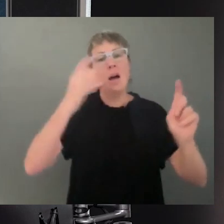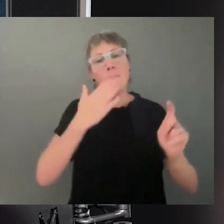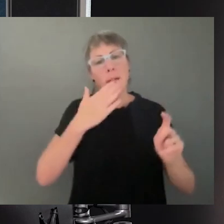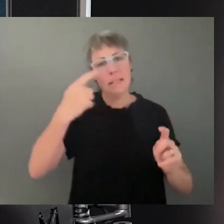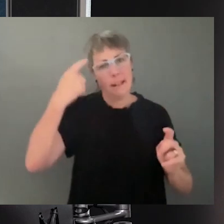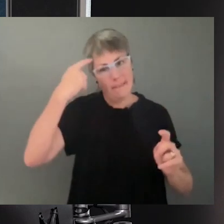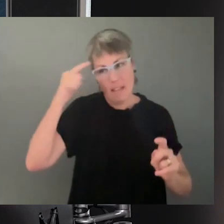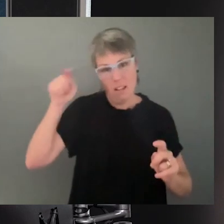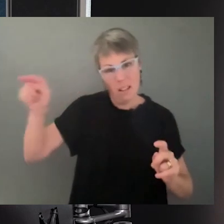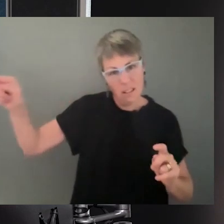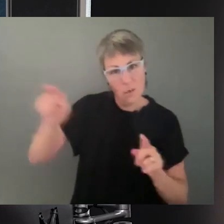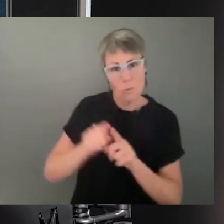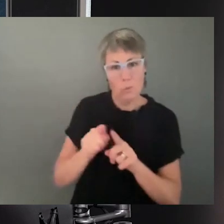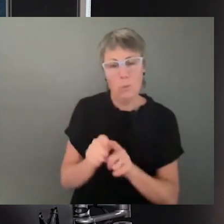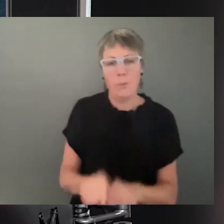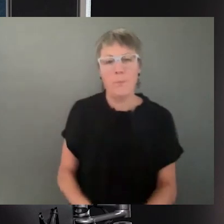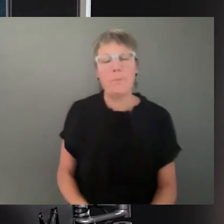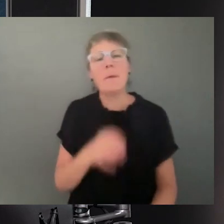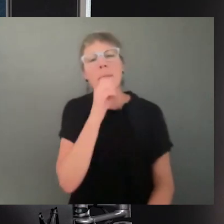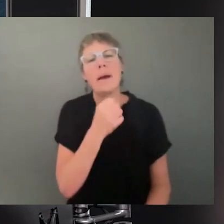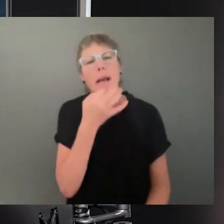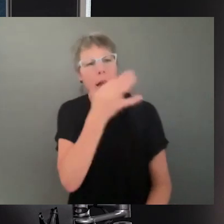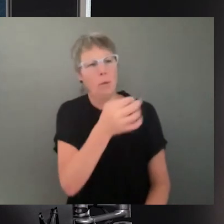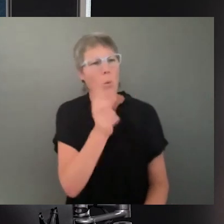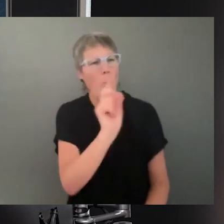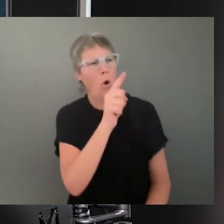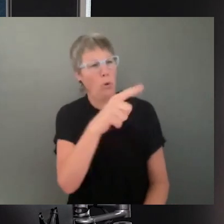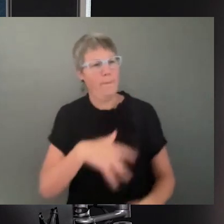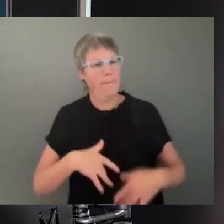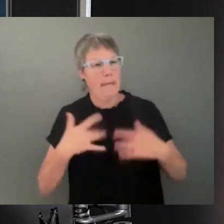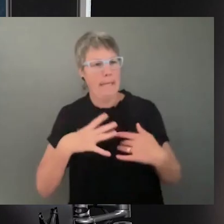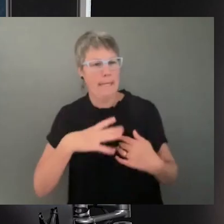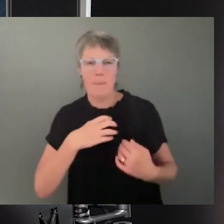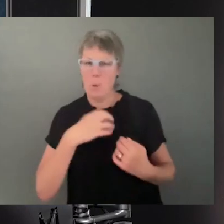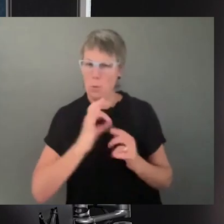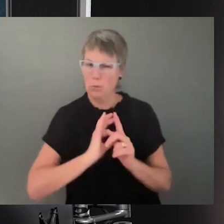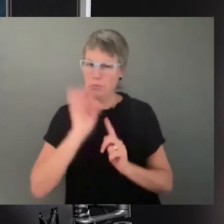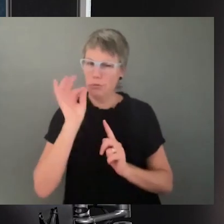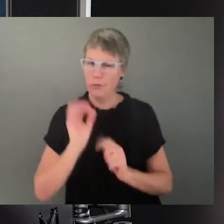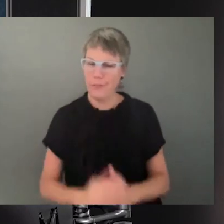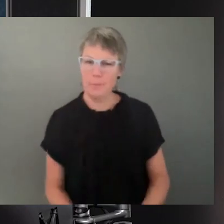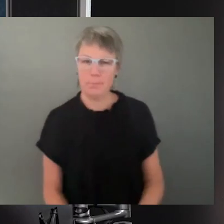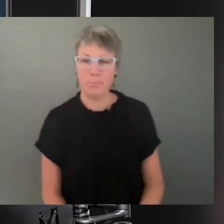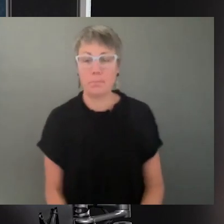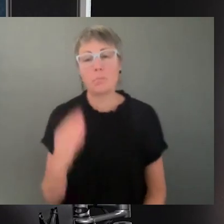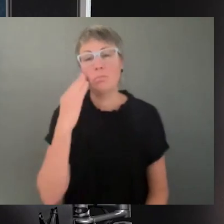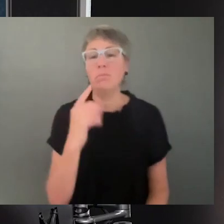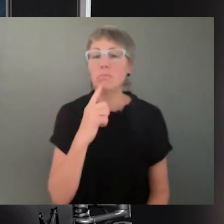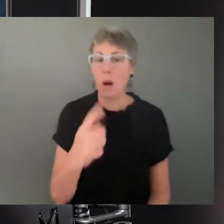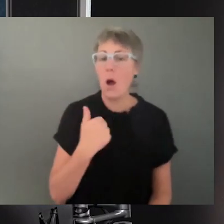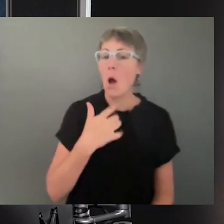us in our homes and communities who may need additional supports from us. What other changes would you like to see in this